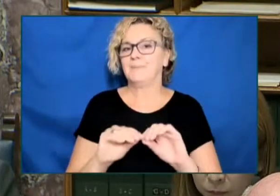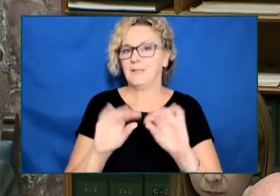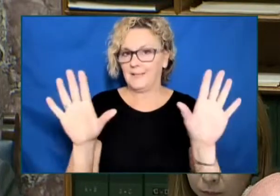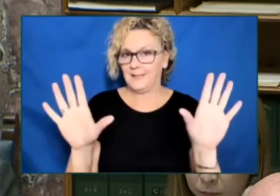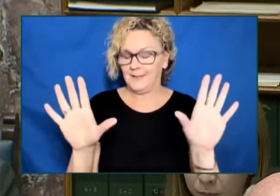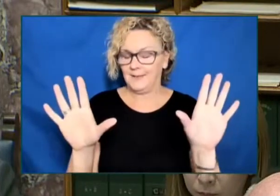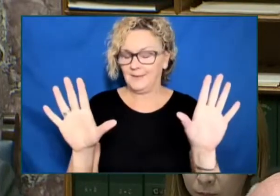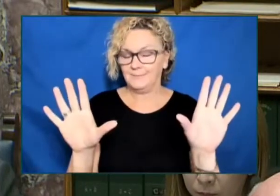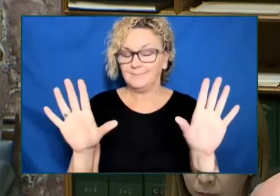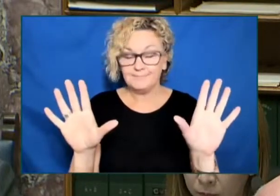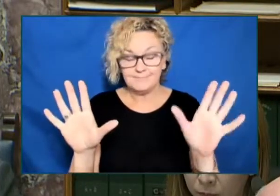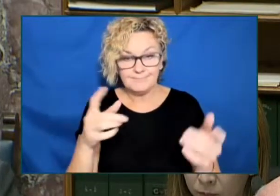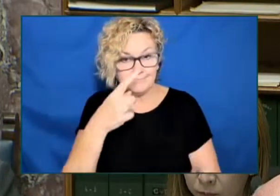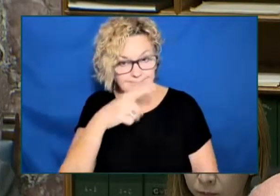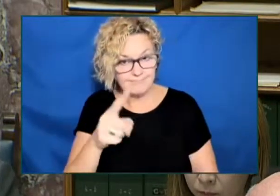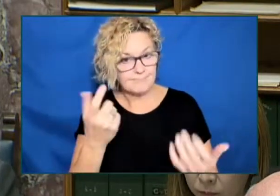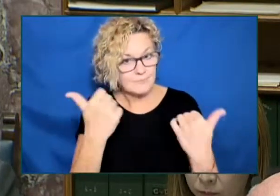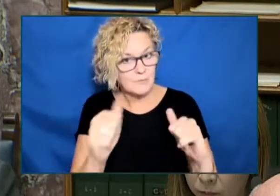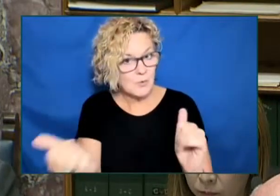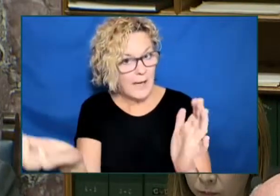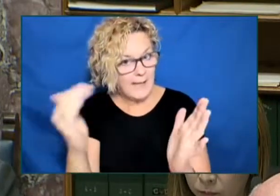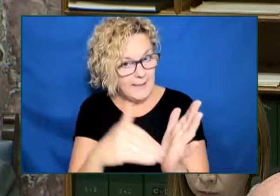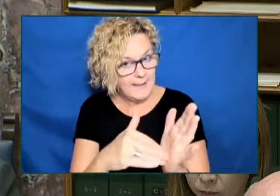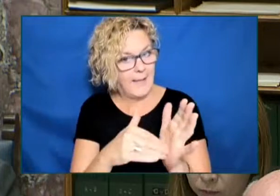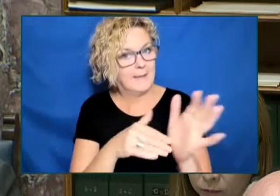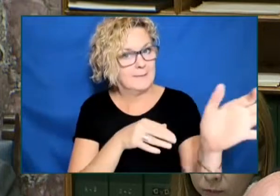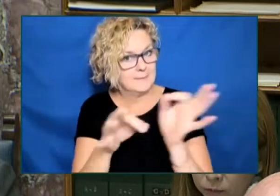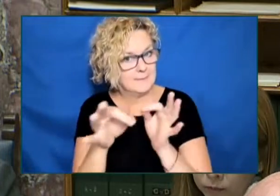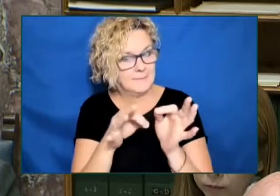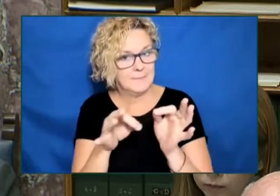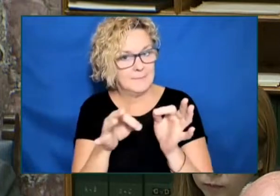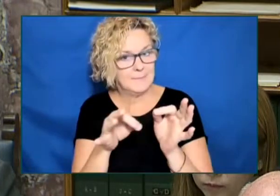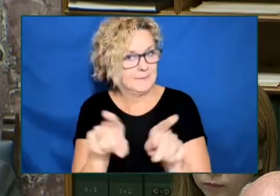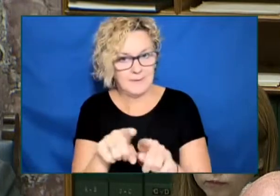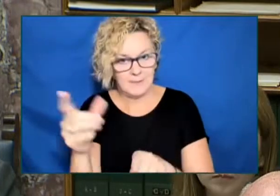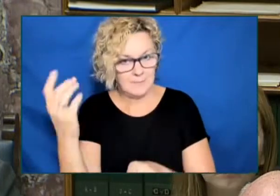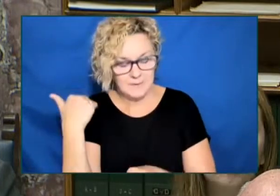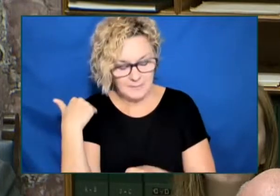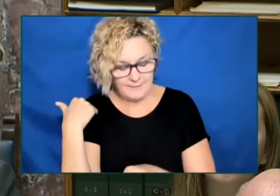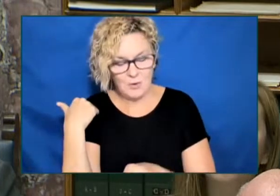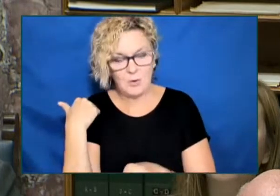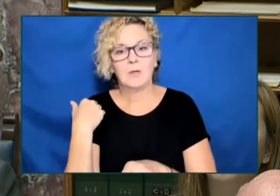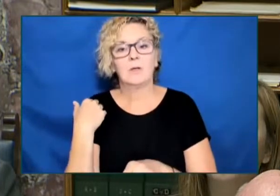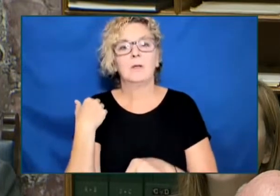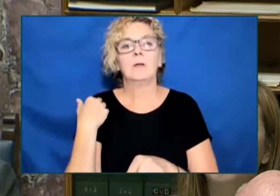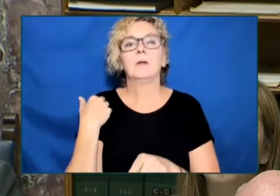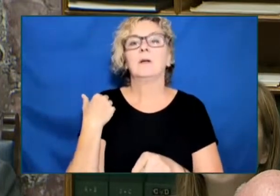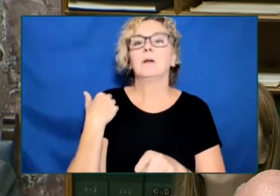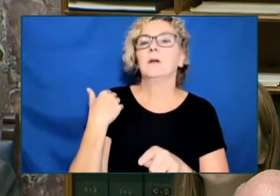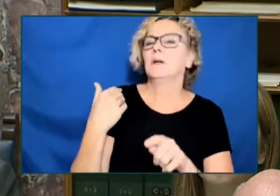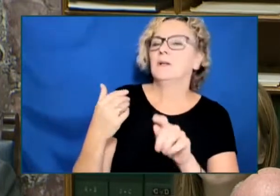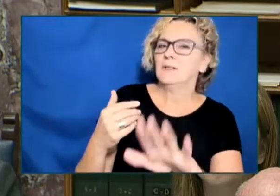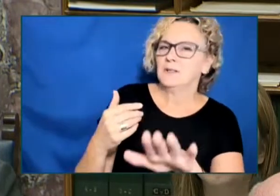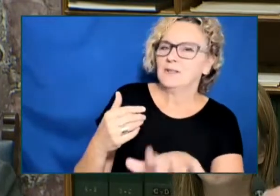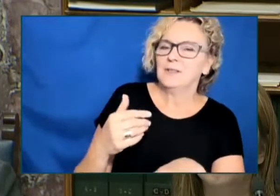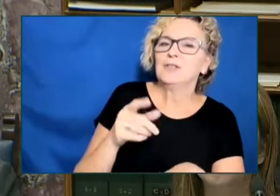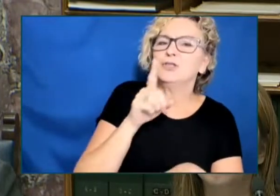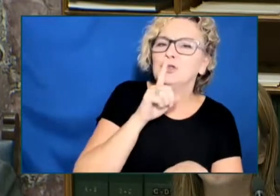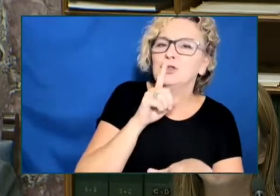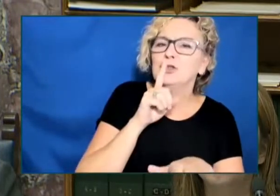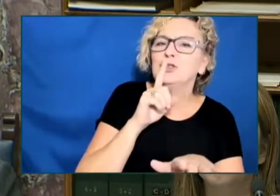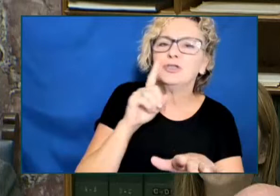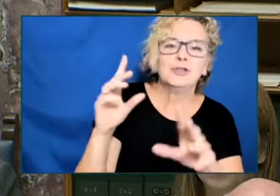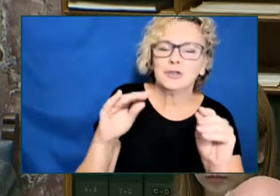again. So the ministry actively monitors the input used by